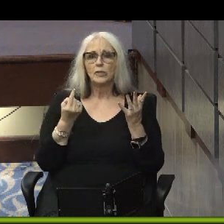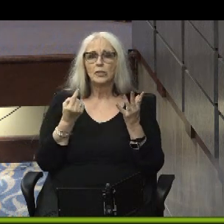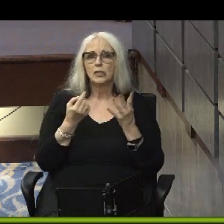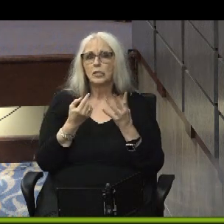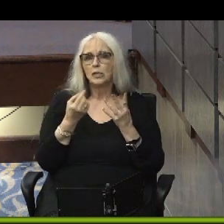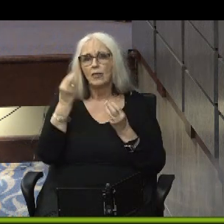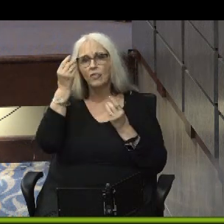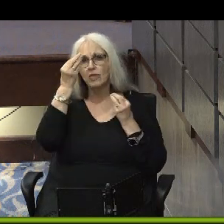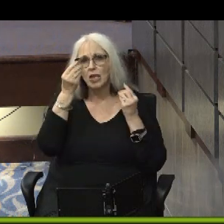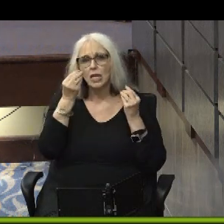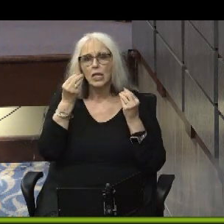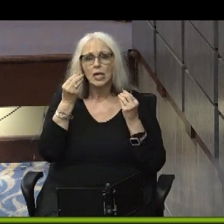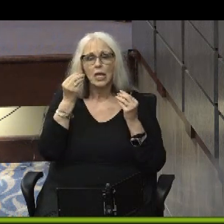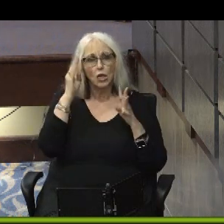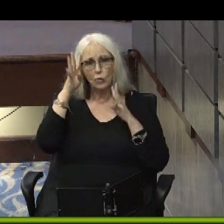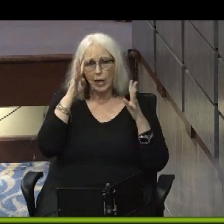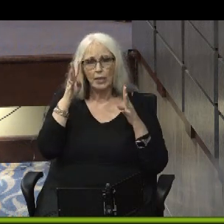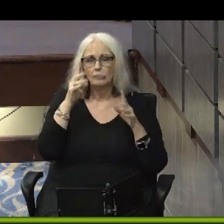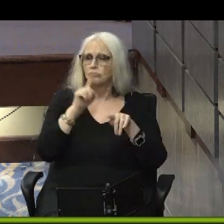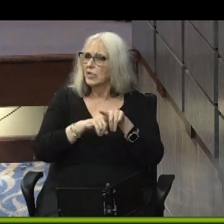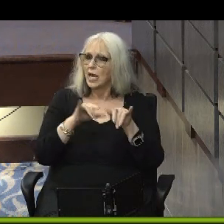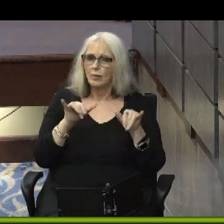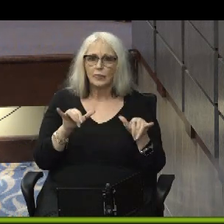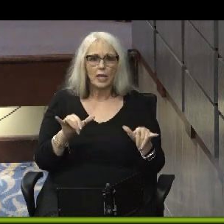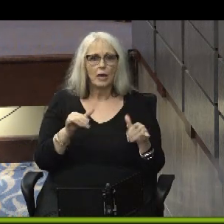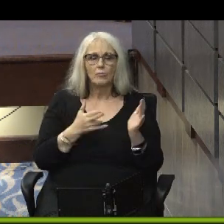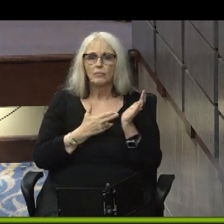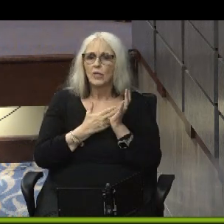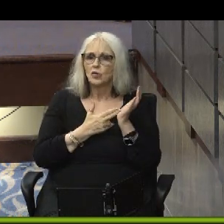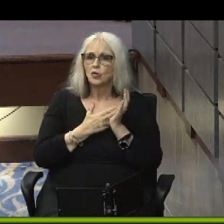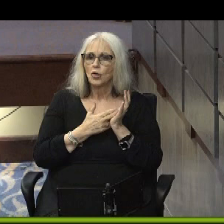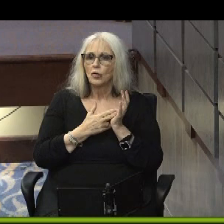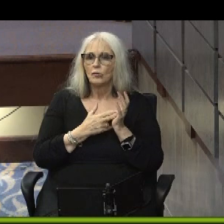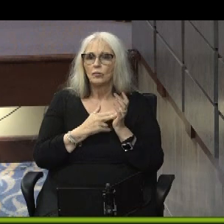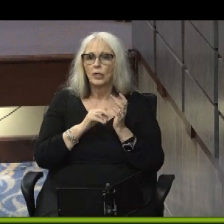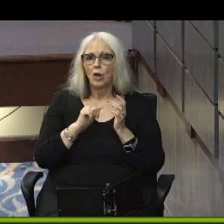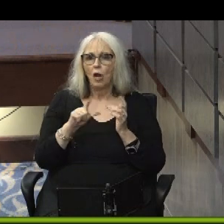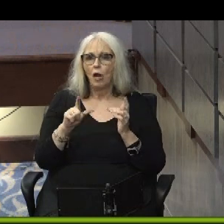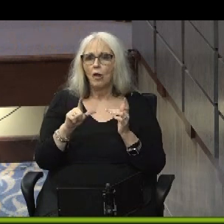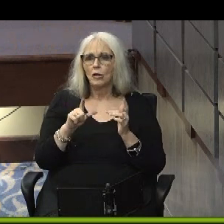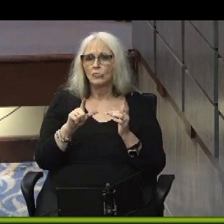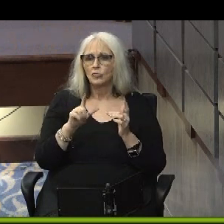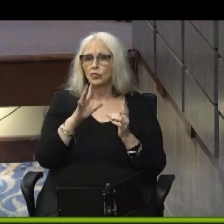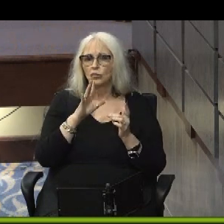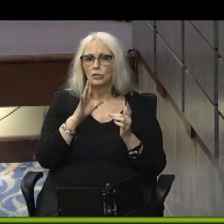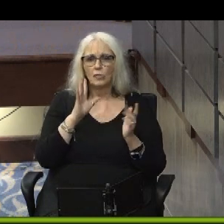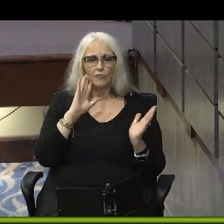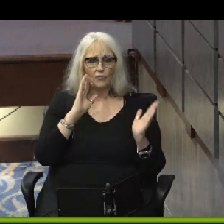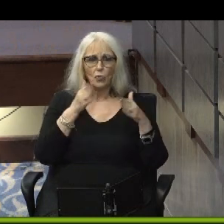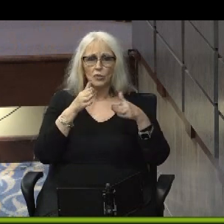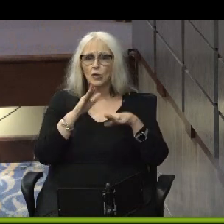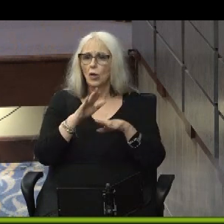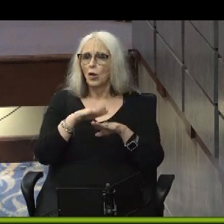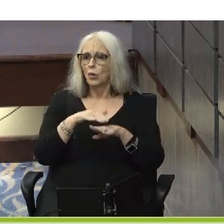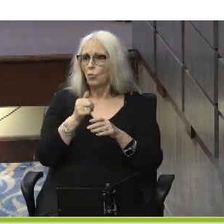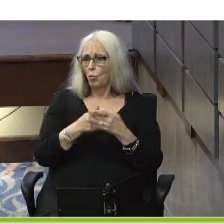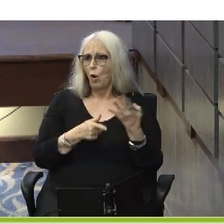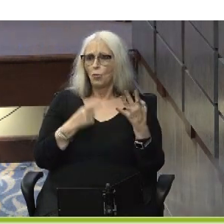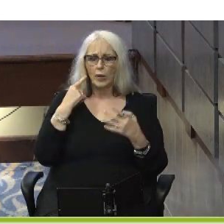thinking and creating at the same time to make sure that all the things we make at the end really speaks to the things that we're hearing from you at the